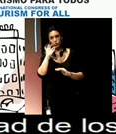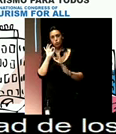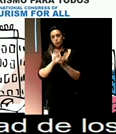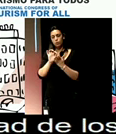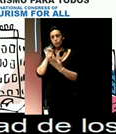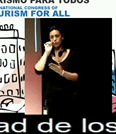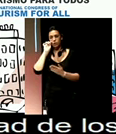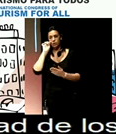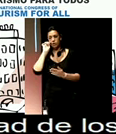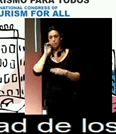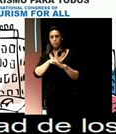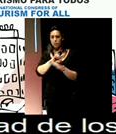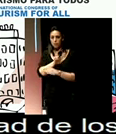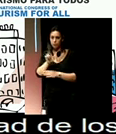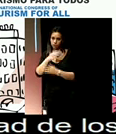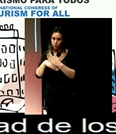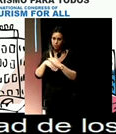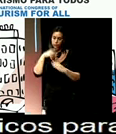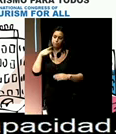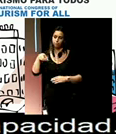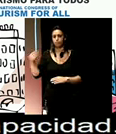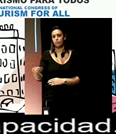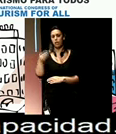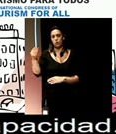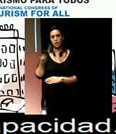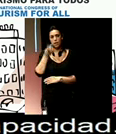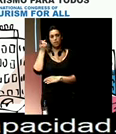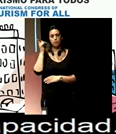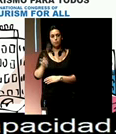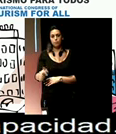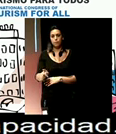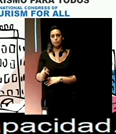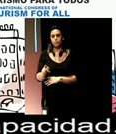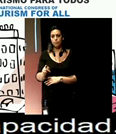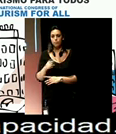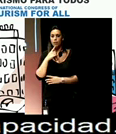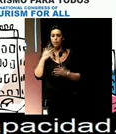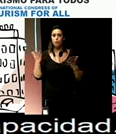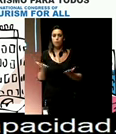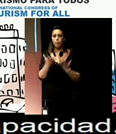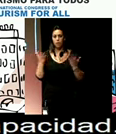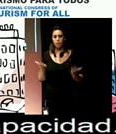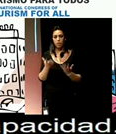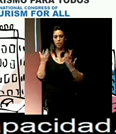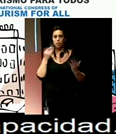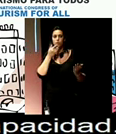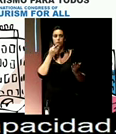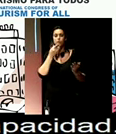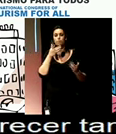services for disabled people, boost the